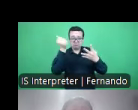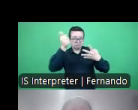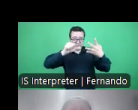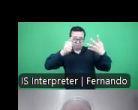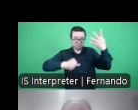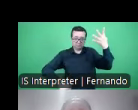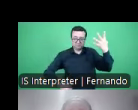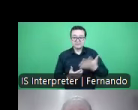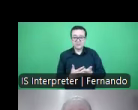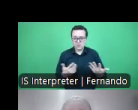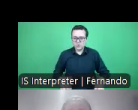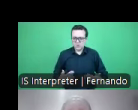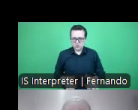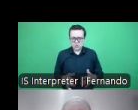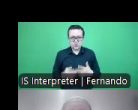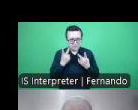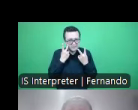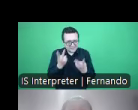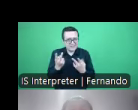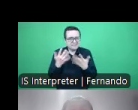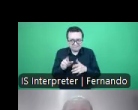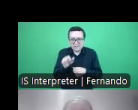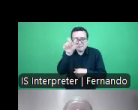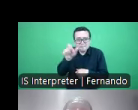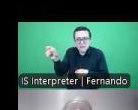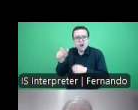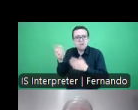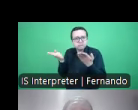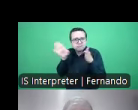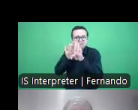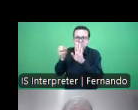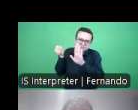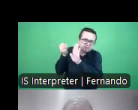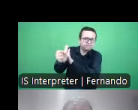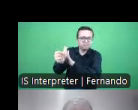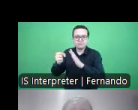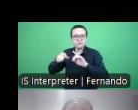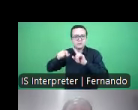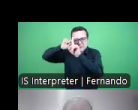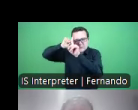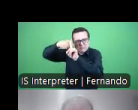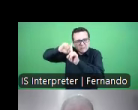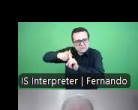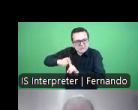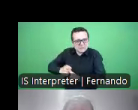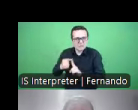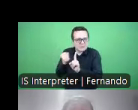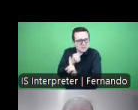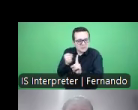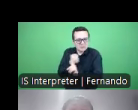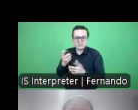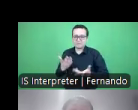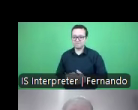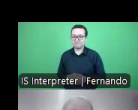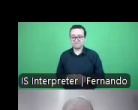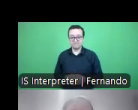abuse. tentang And hidup in Article mandiri dan 19 inklusif on the bermasyarakat. right to live independently and Orang dengan inclusively disabilitas in the community. psikososial di People with Indonesia, psychosocial ketika disability mereka here